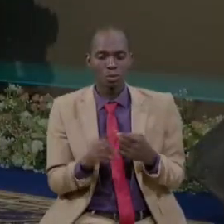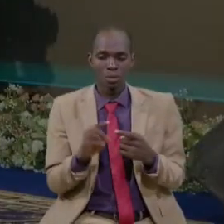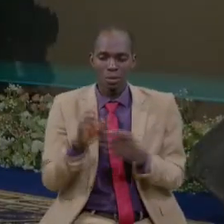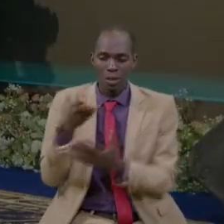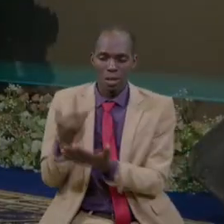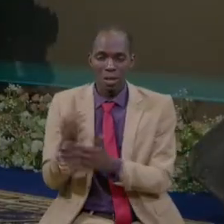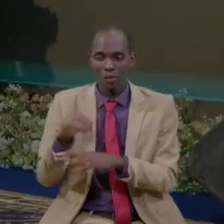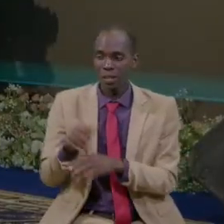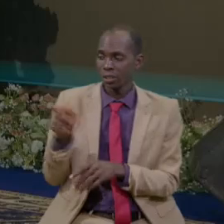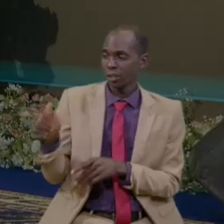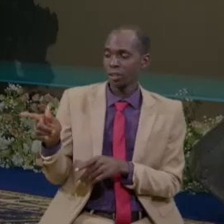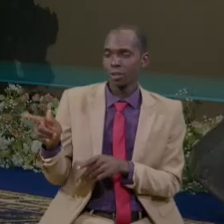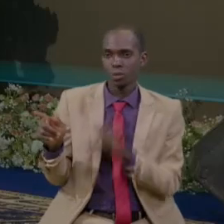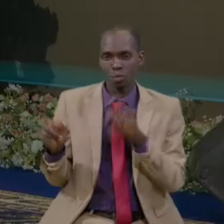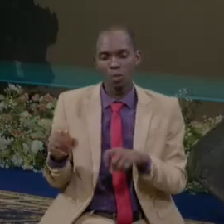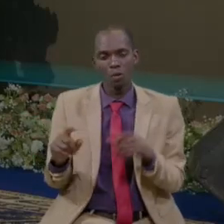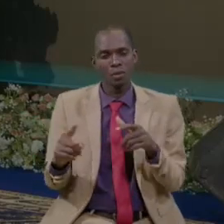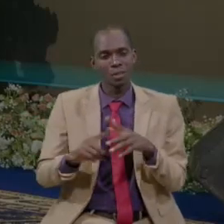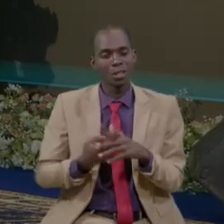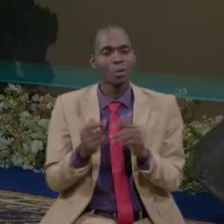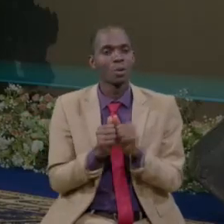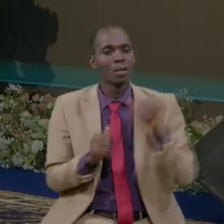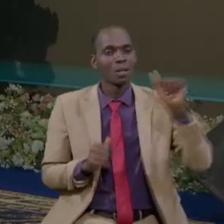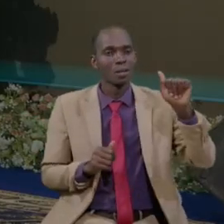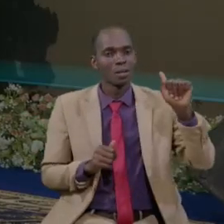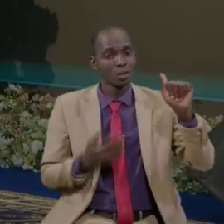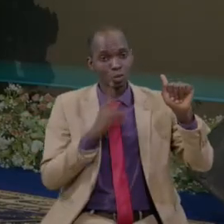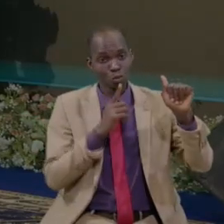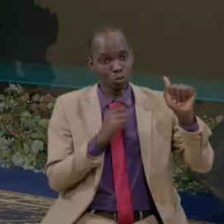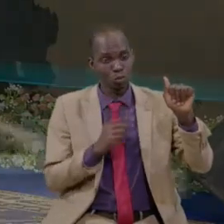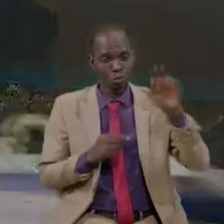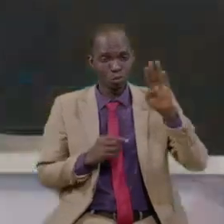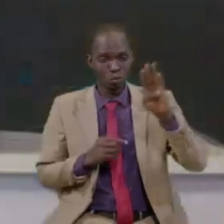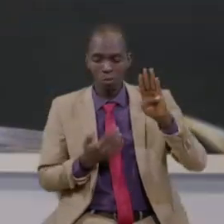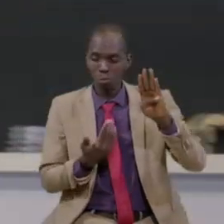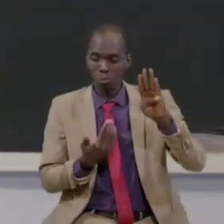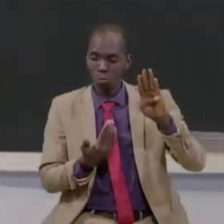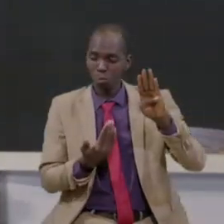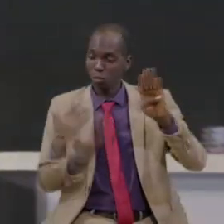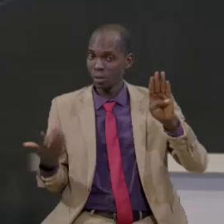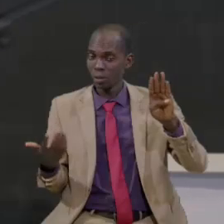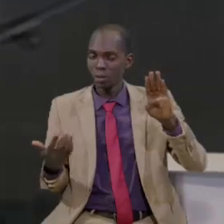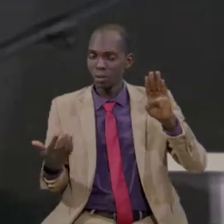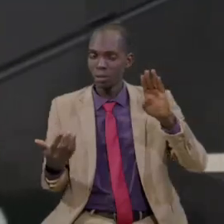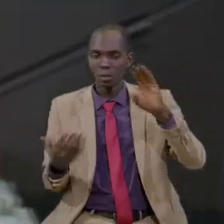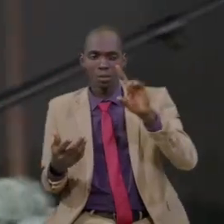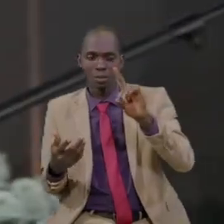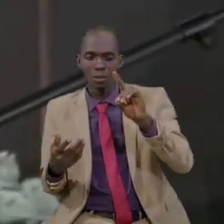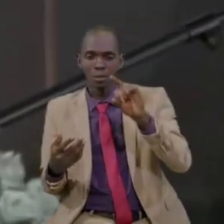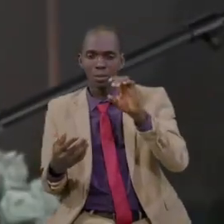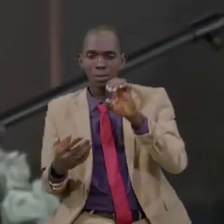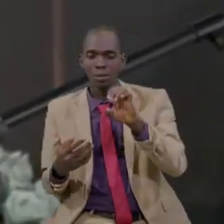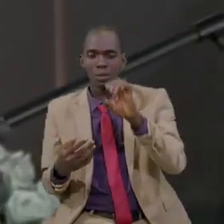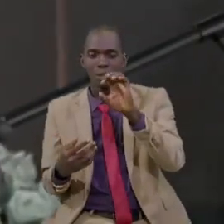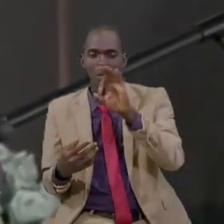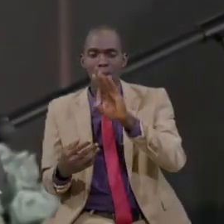B. I come to C. I come to D. I come to E. I come to F. And now I